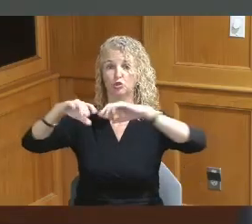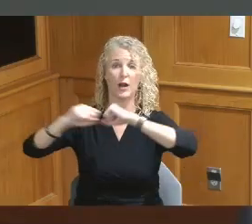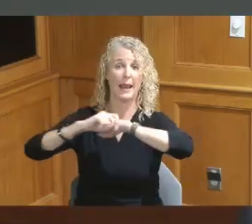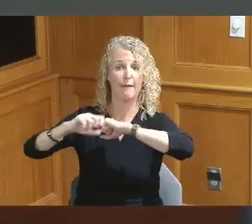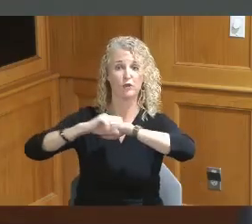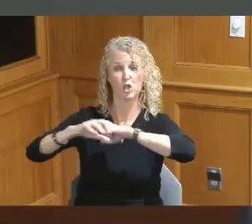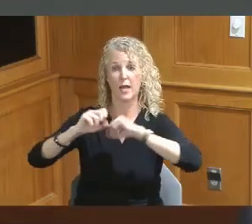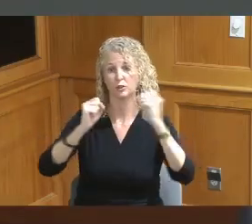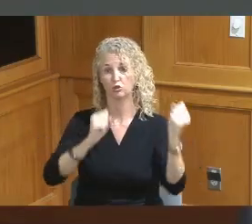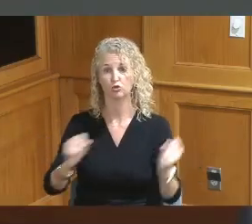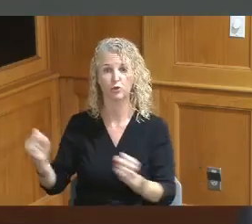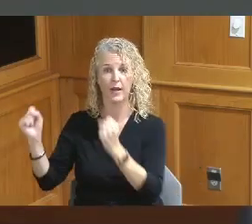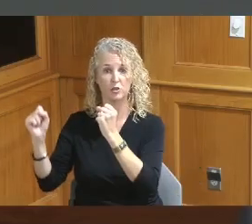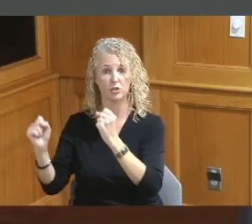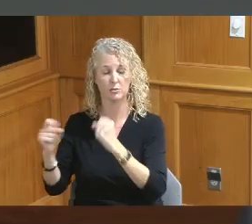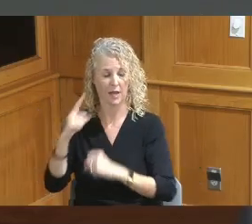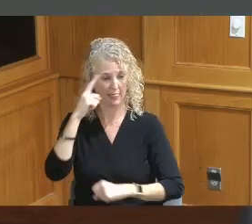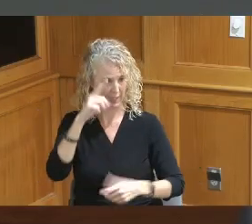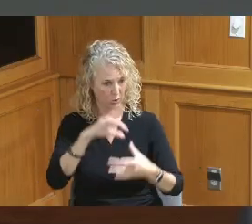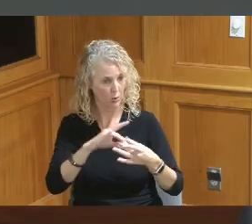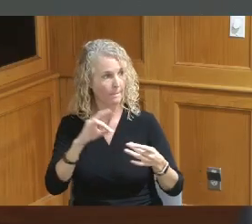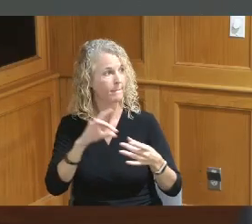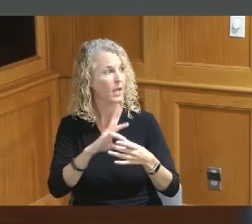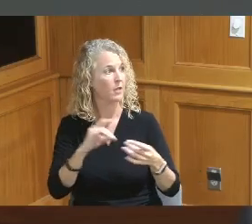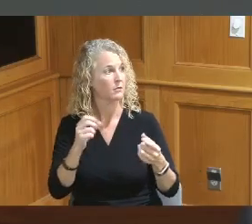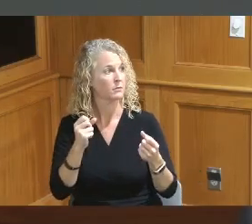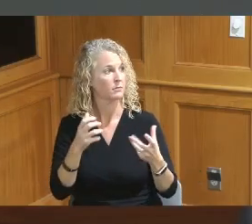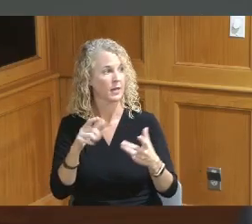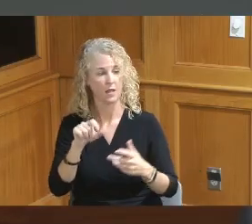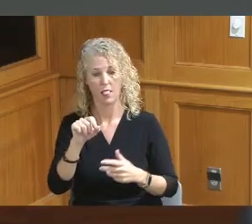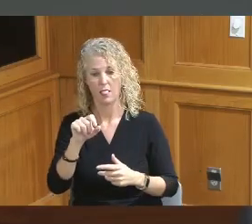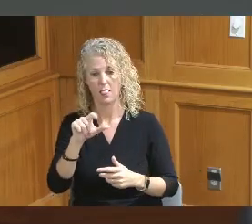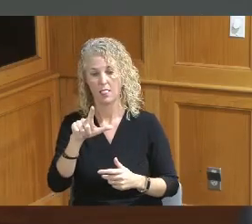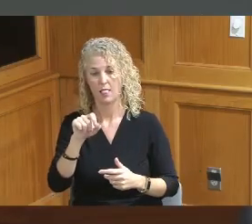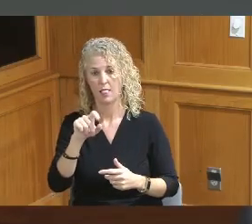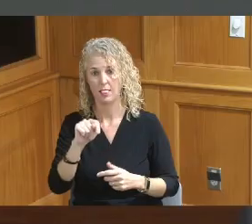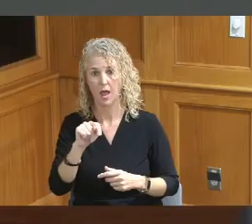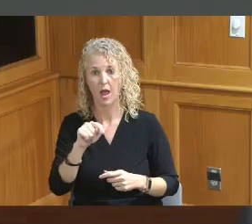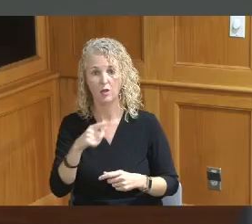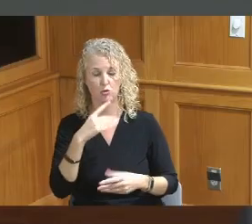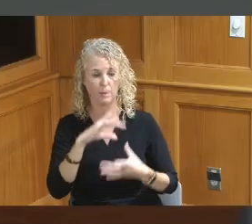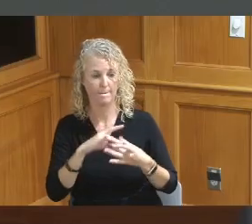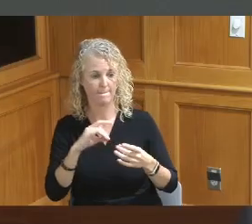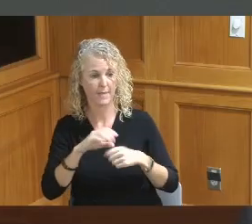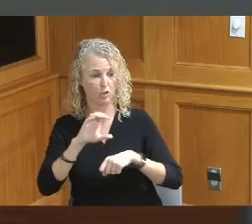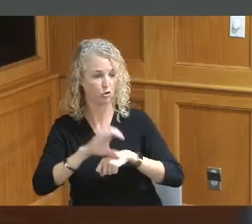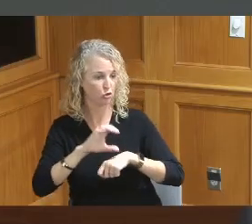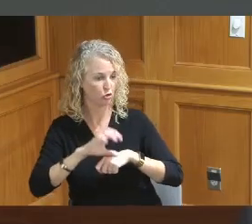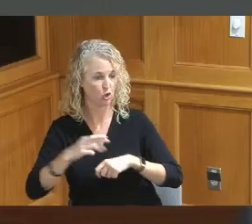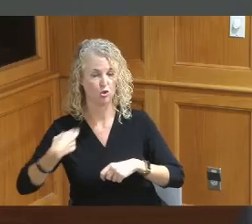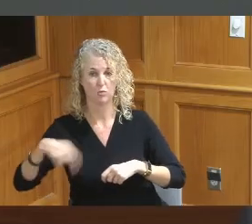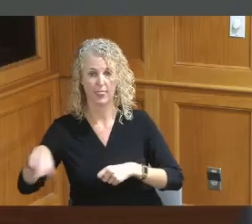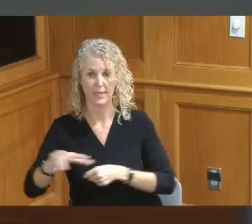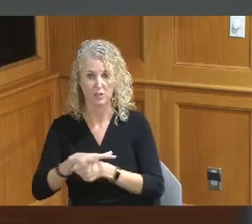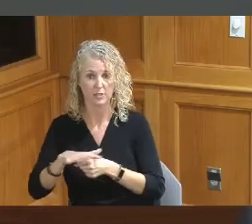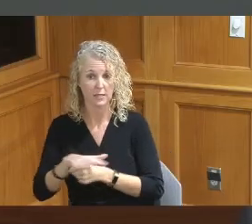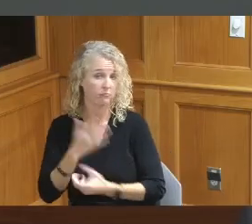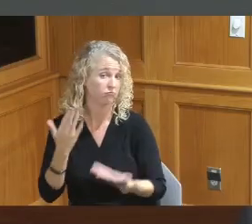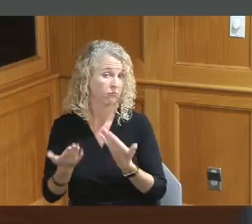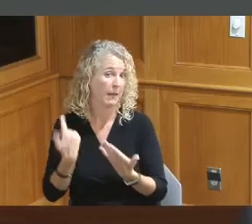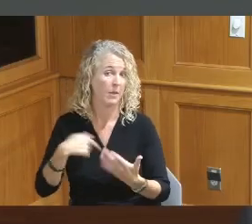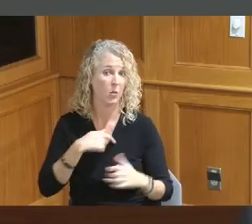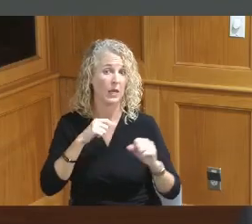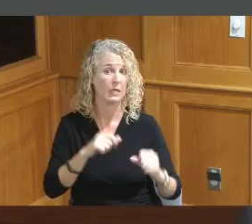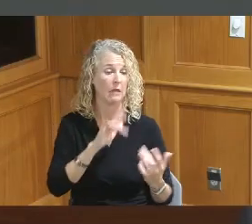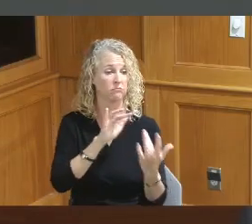advertisement strategy. And I think you had even mentioned, in addition to lot owners, you mentioned specifically churches, religious institutions, et cetera. So